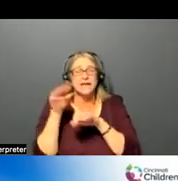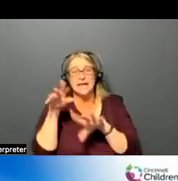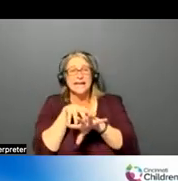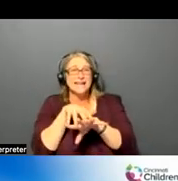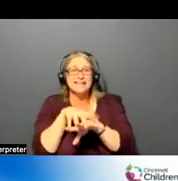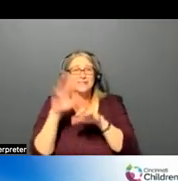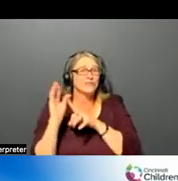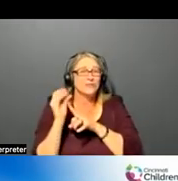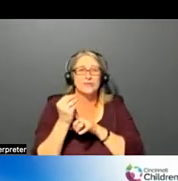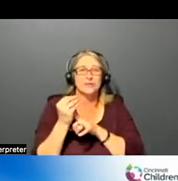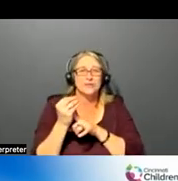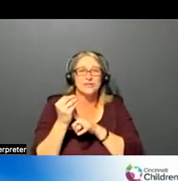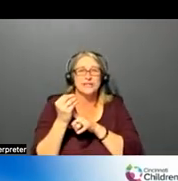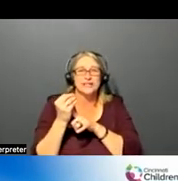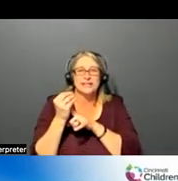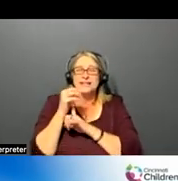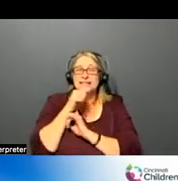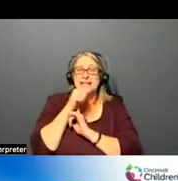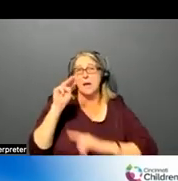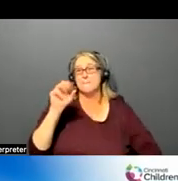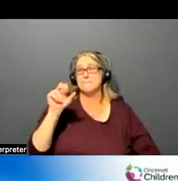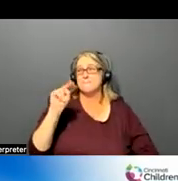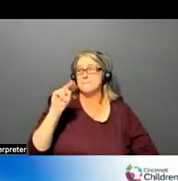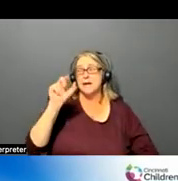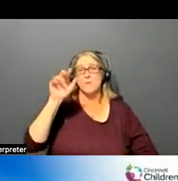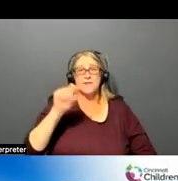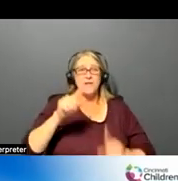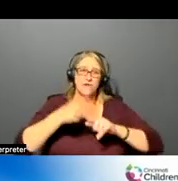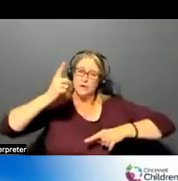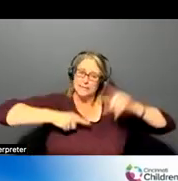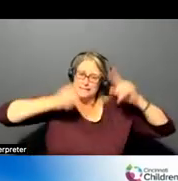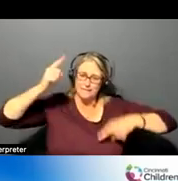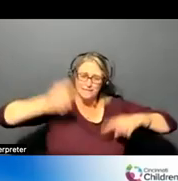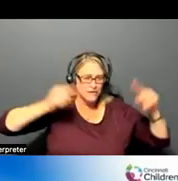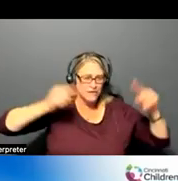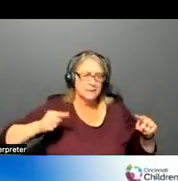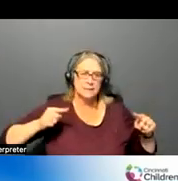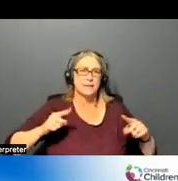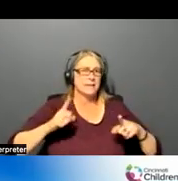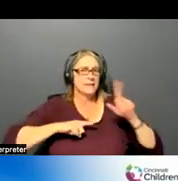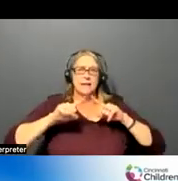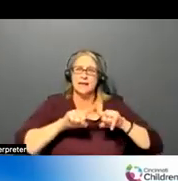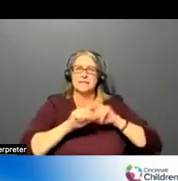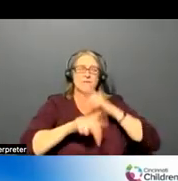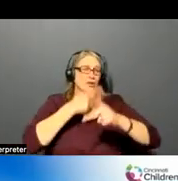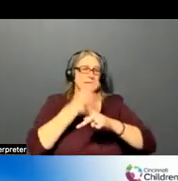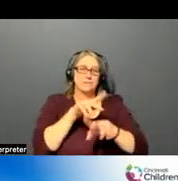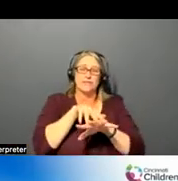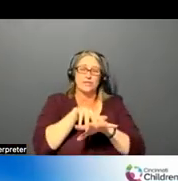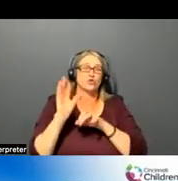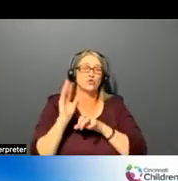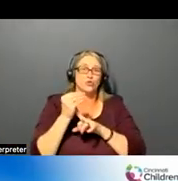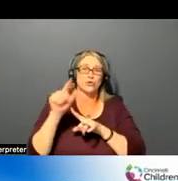is not a monolith. That is very diverse within itself. There are multiple variants of different types of indigenous culture within